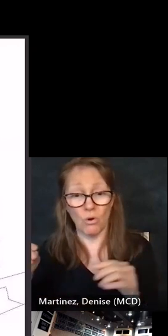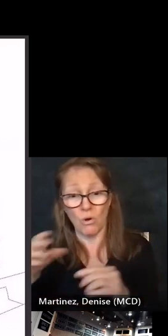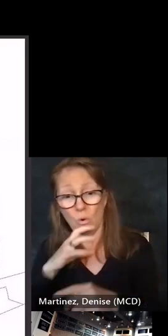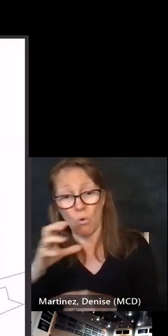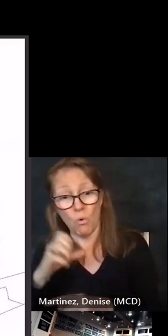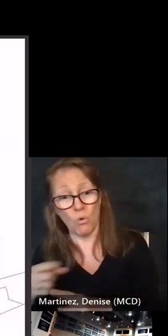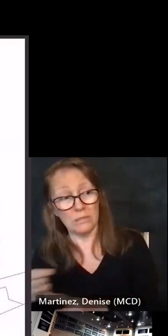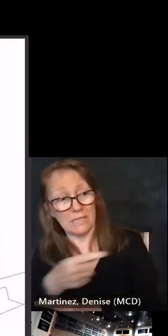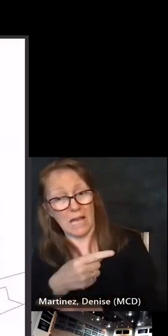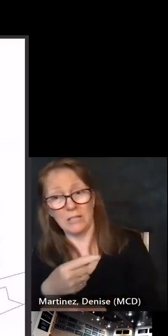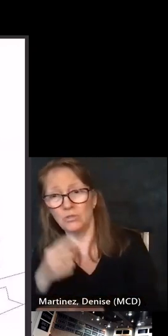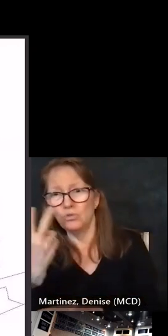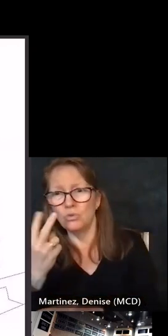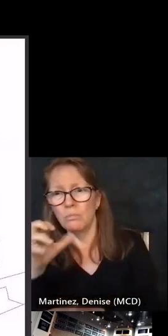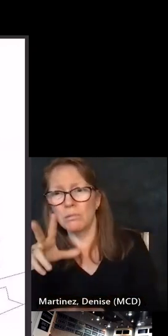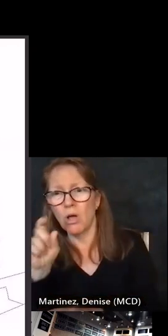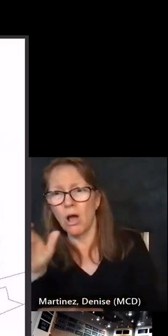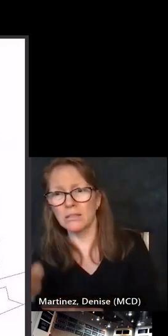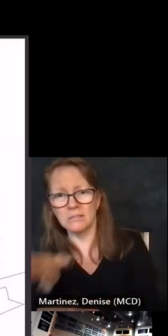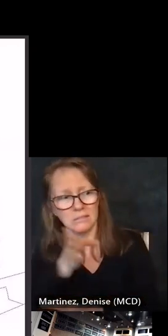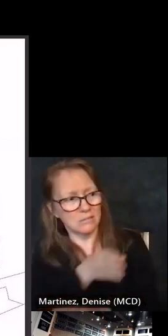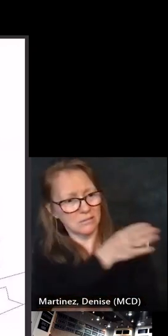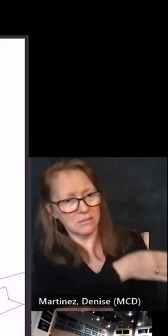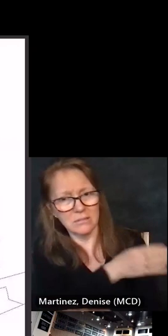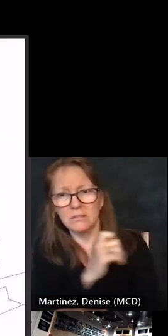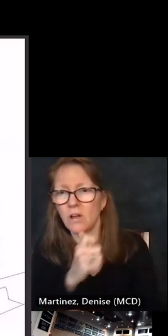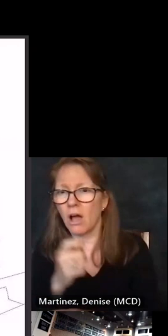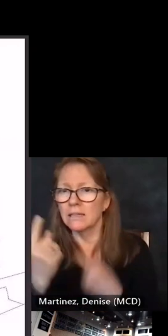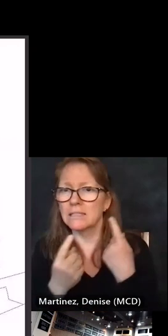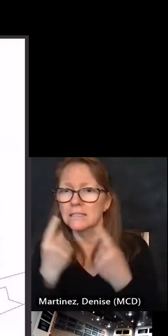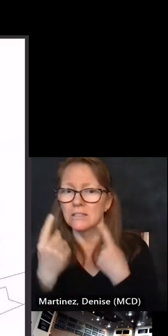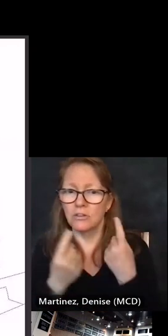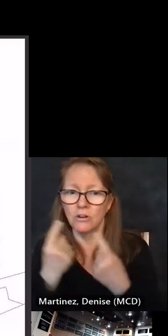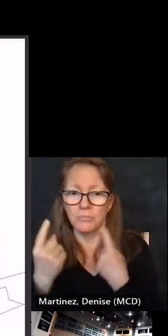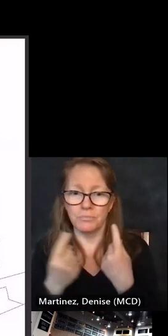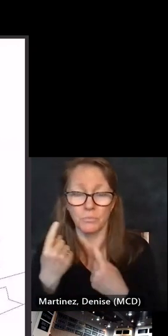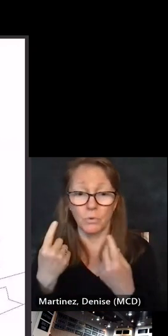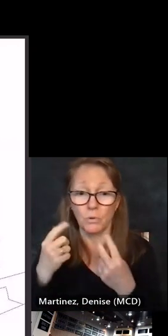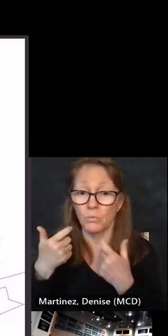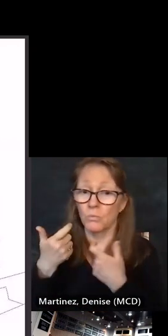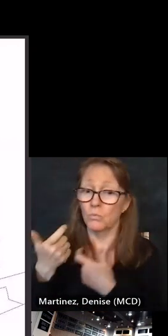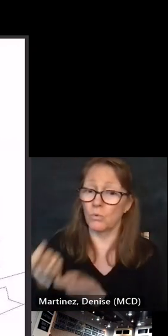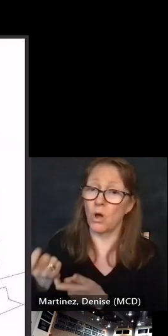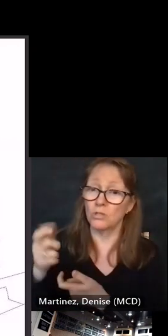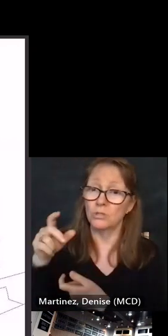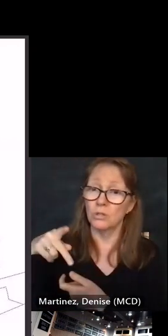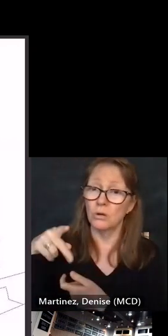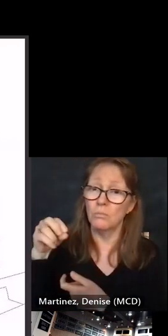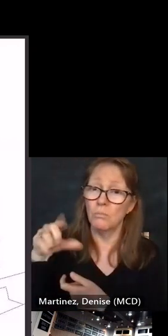even considered. I mean, Alan and Mitch watched the pole yard be